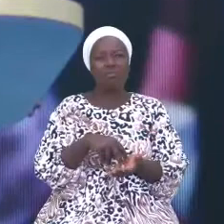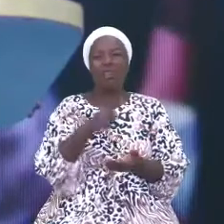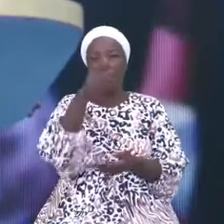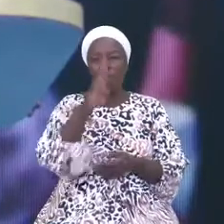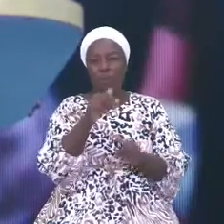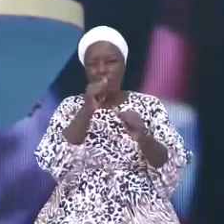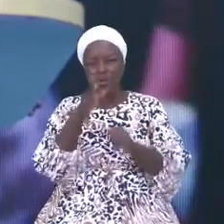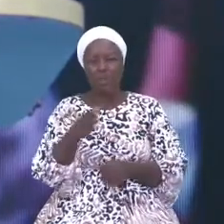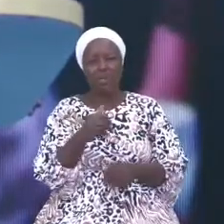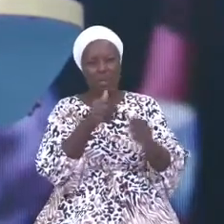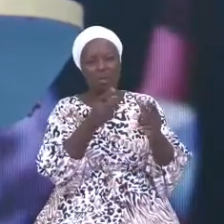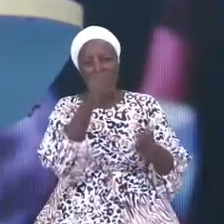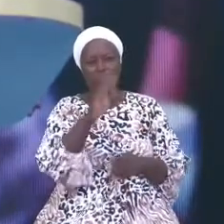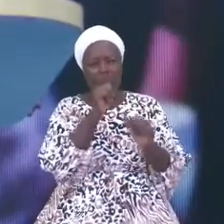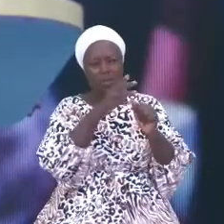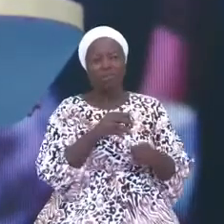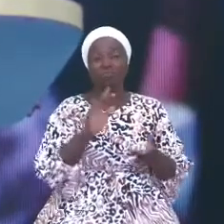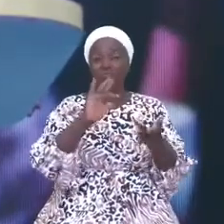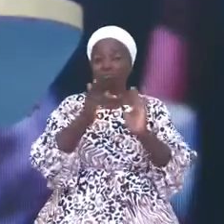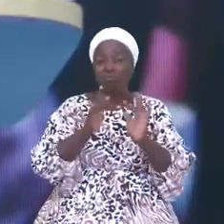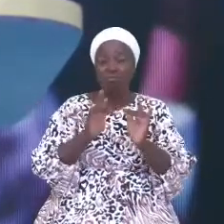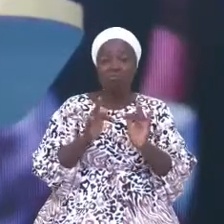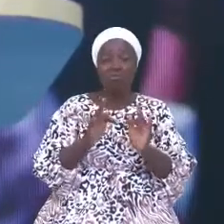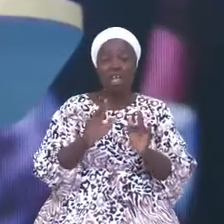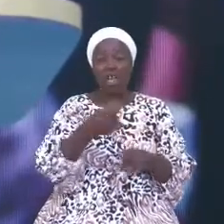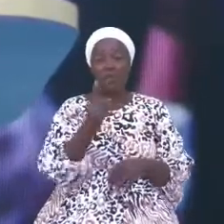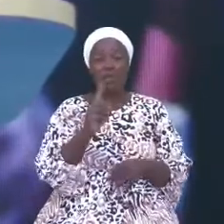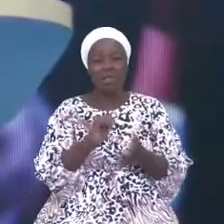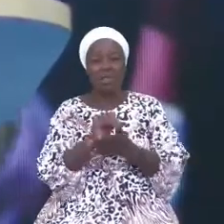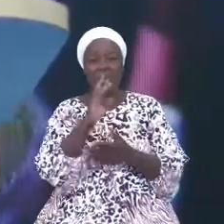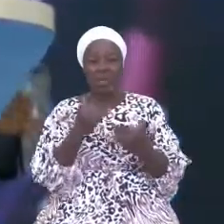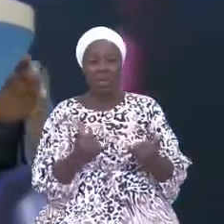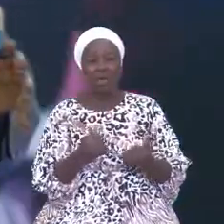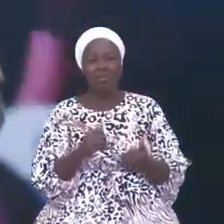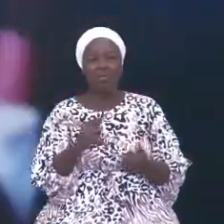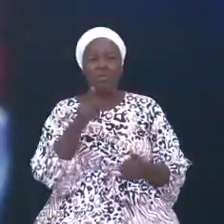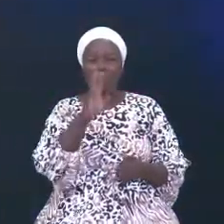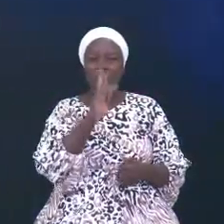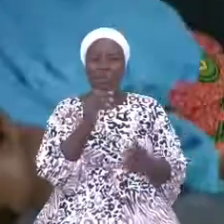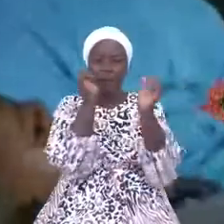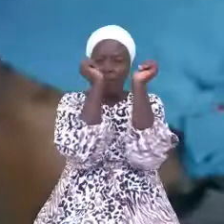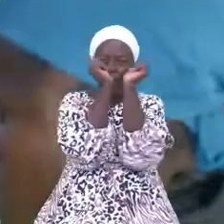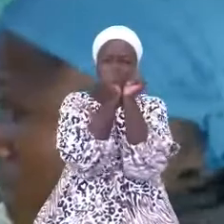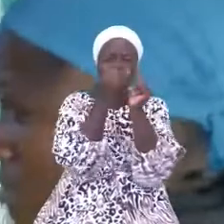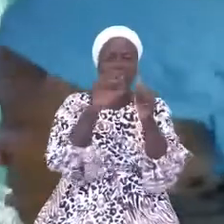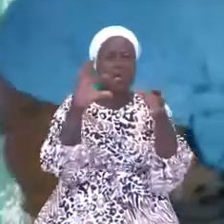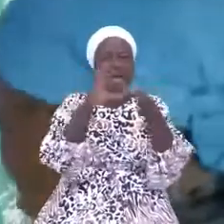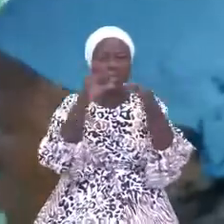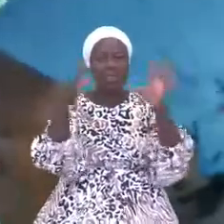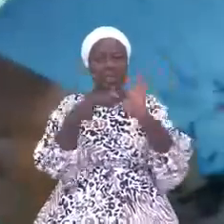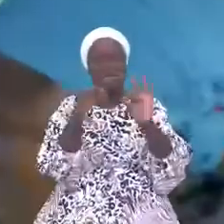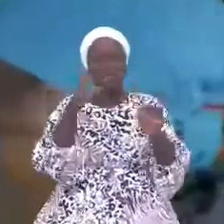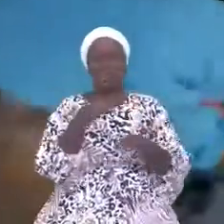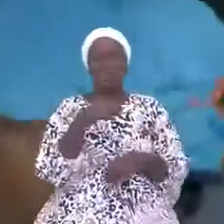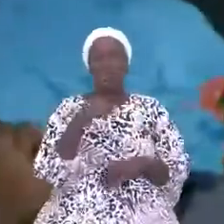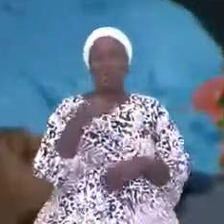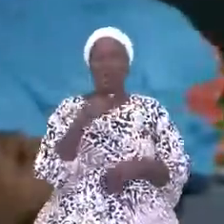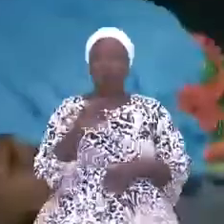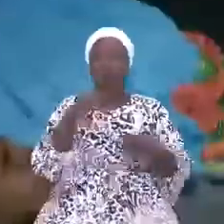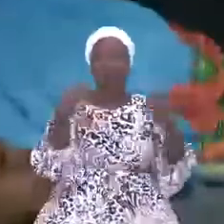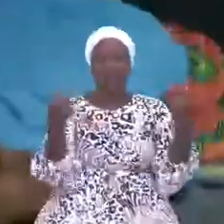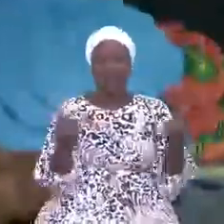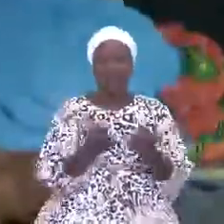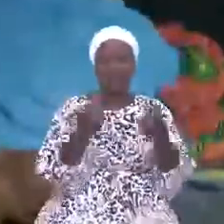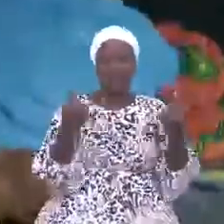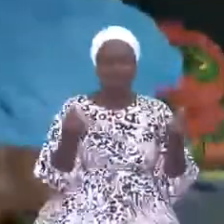God bless you. Online, wherever you are, you've been bound by the chains and the shackles of